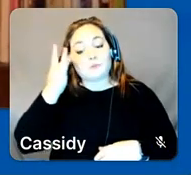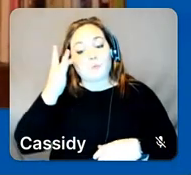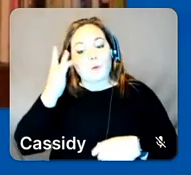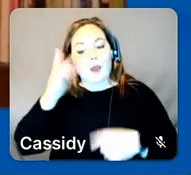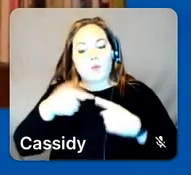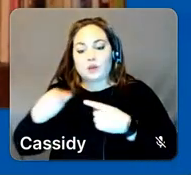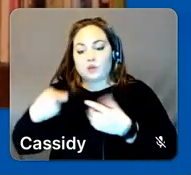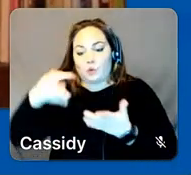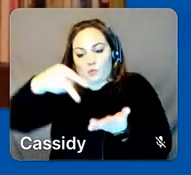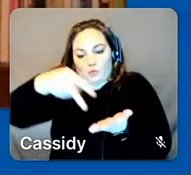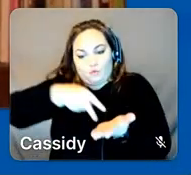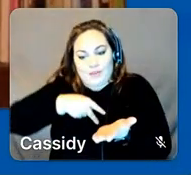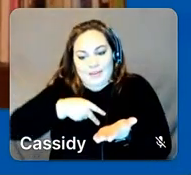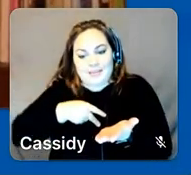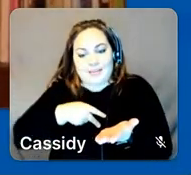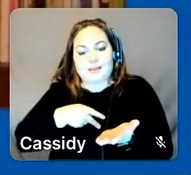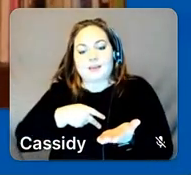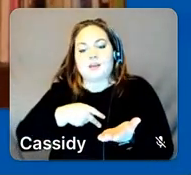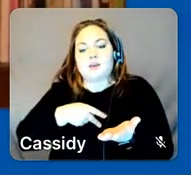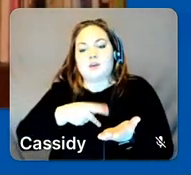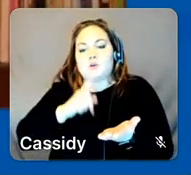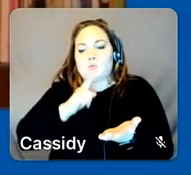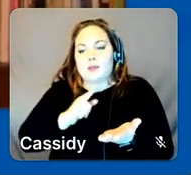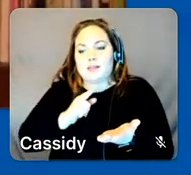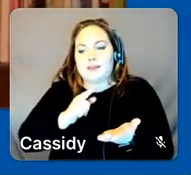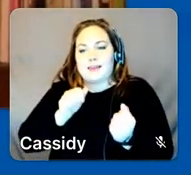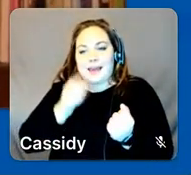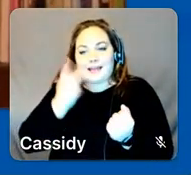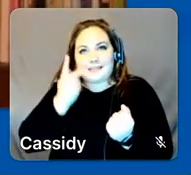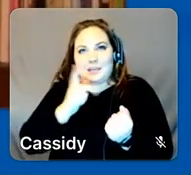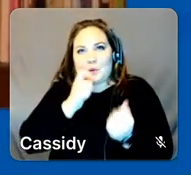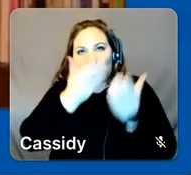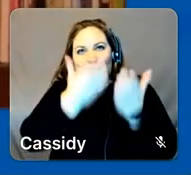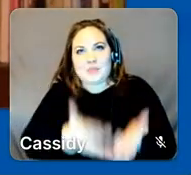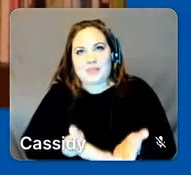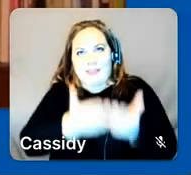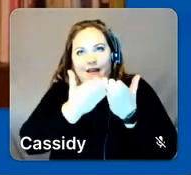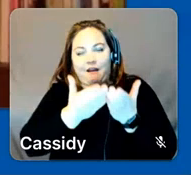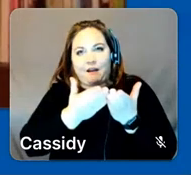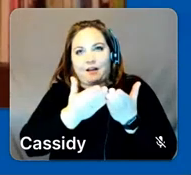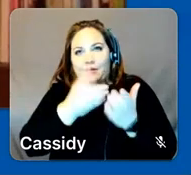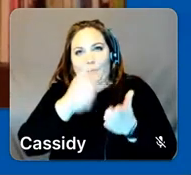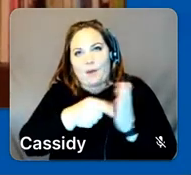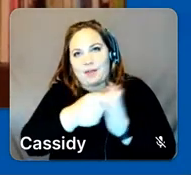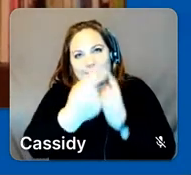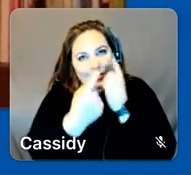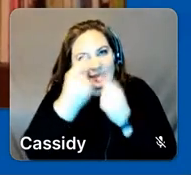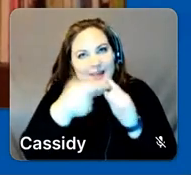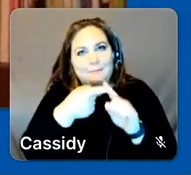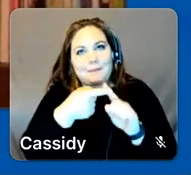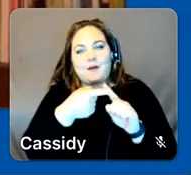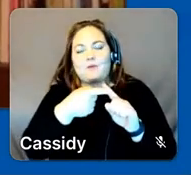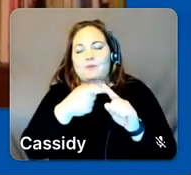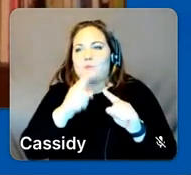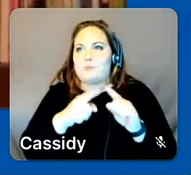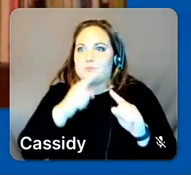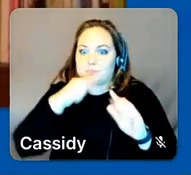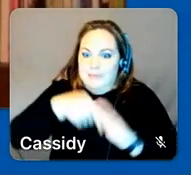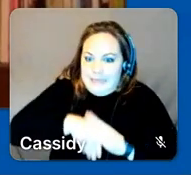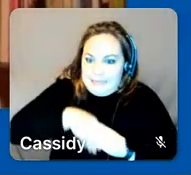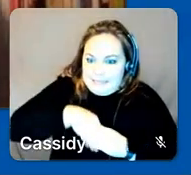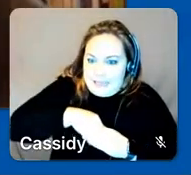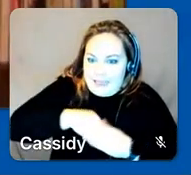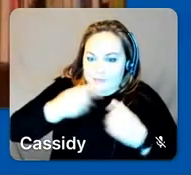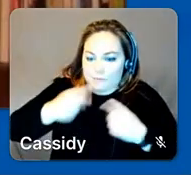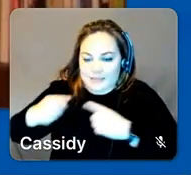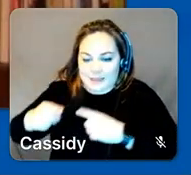something from somebody, you really get a peek at who they are and what they're thinking about and you know, what's really going on with them. And